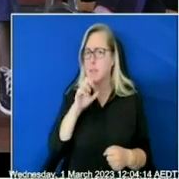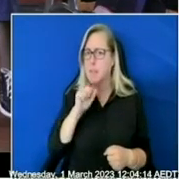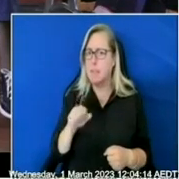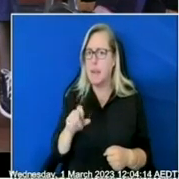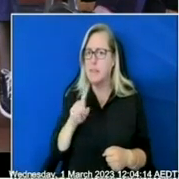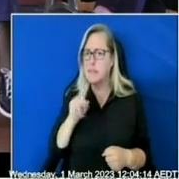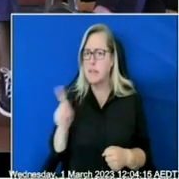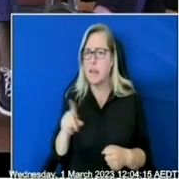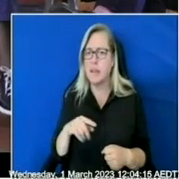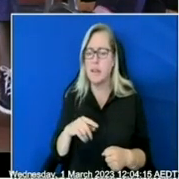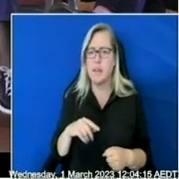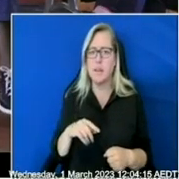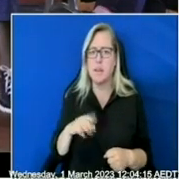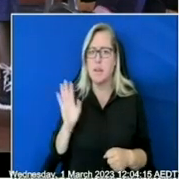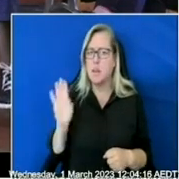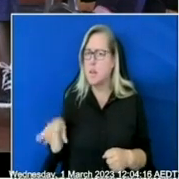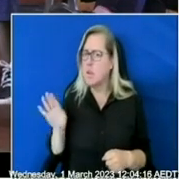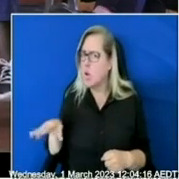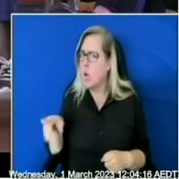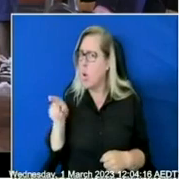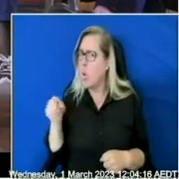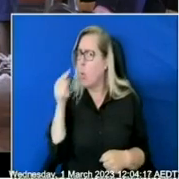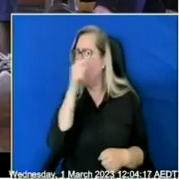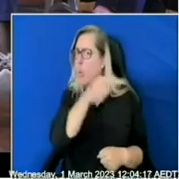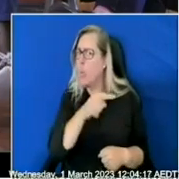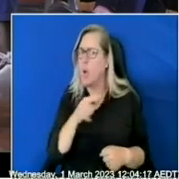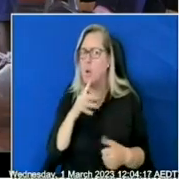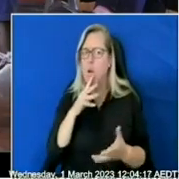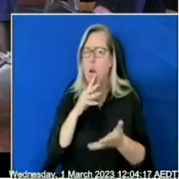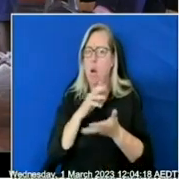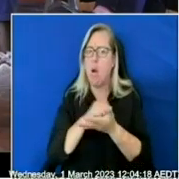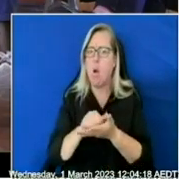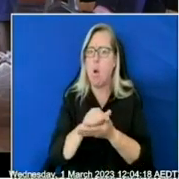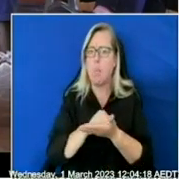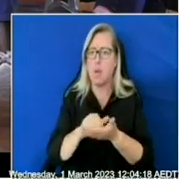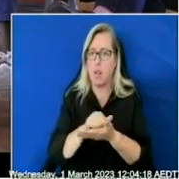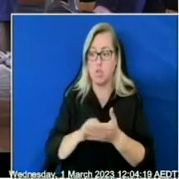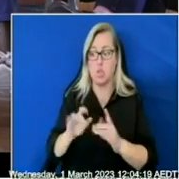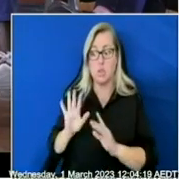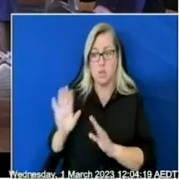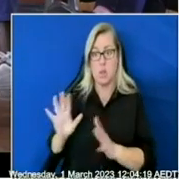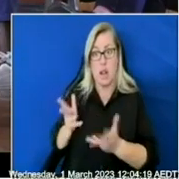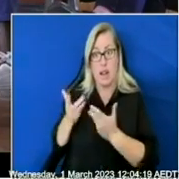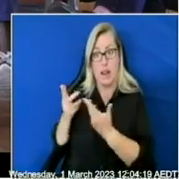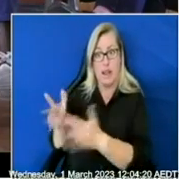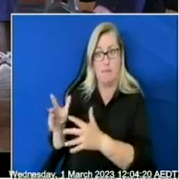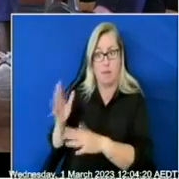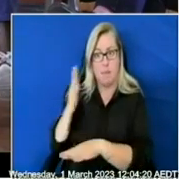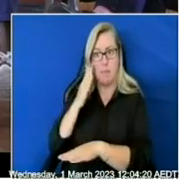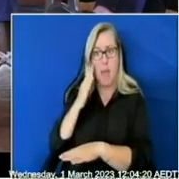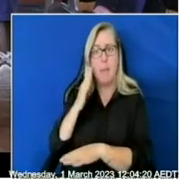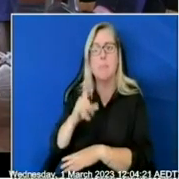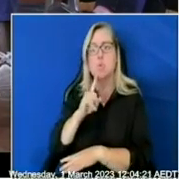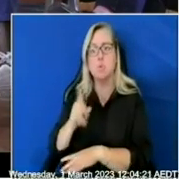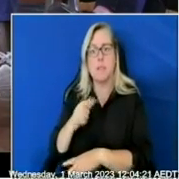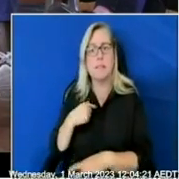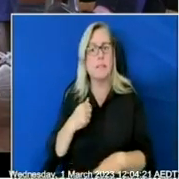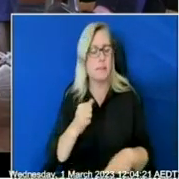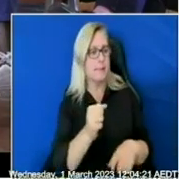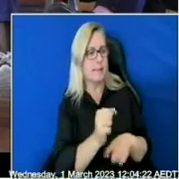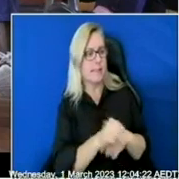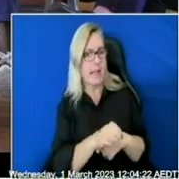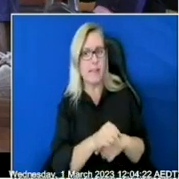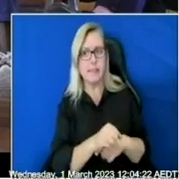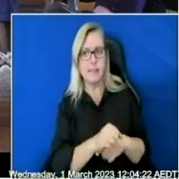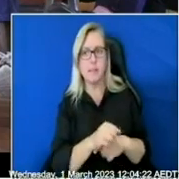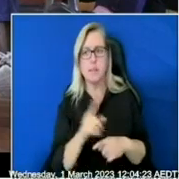up for the apology? And I thought, I'm just going to let her own this moment. Mm. She goes, yes, I am. And this conversation happened. That's really